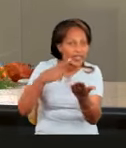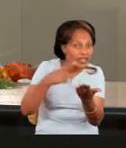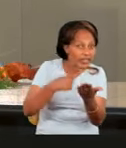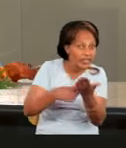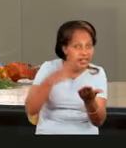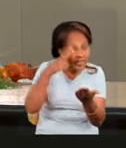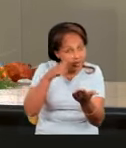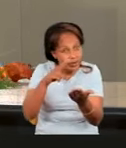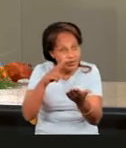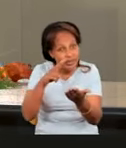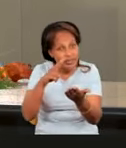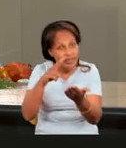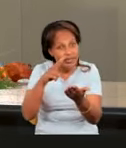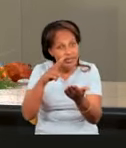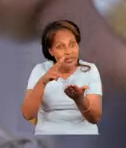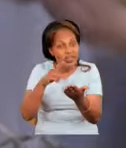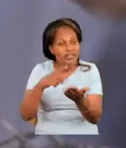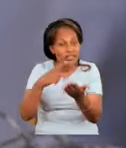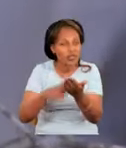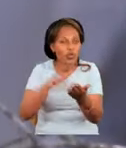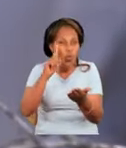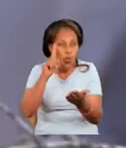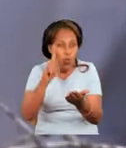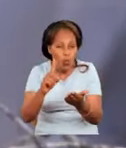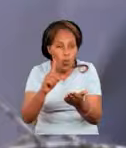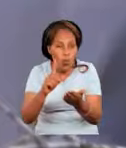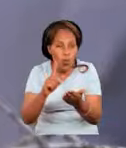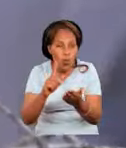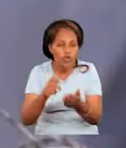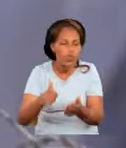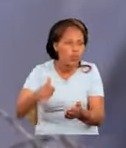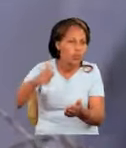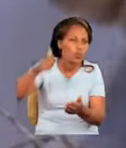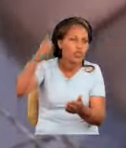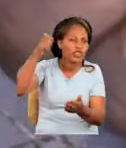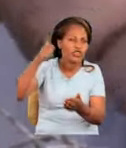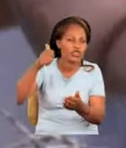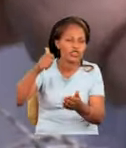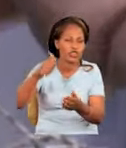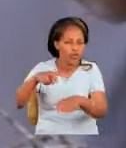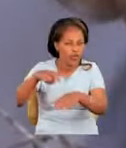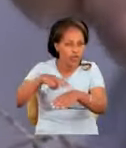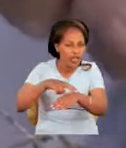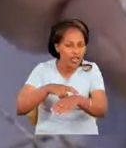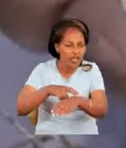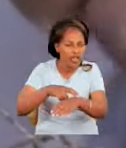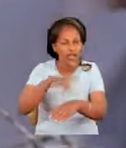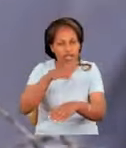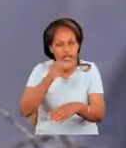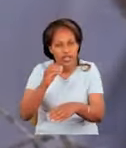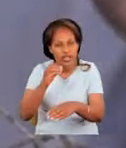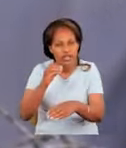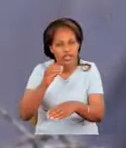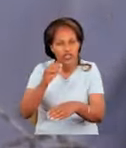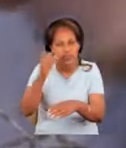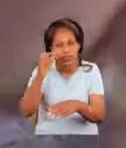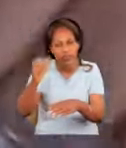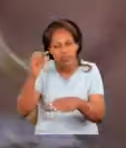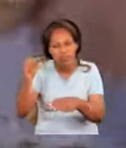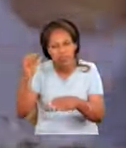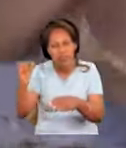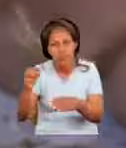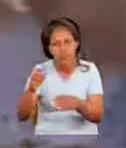as you see, there is one major vein, then there are smaller veins branching from the major